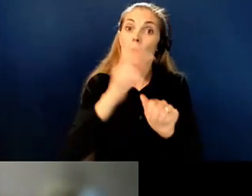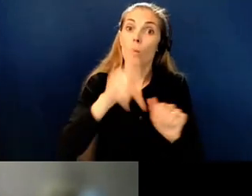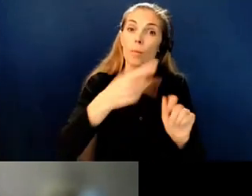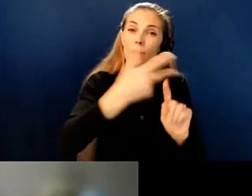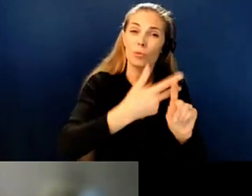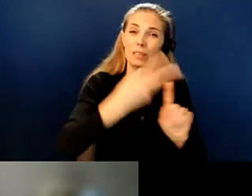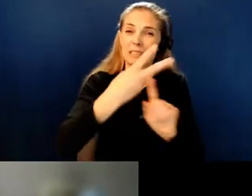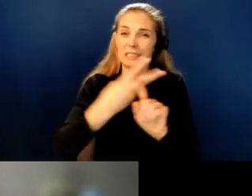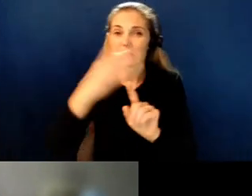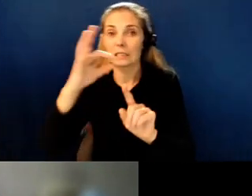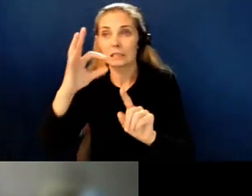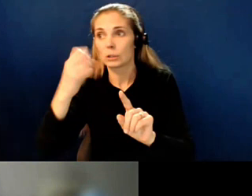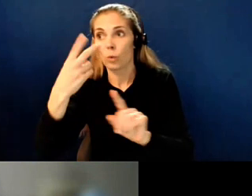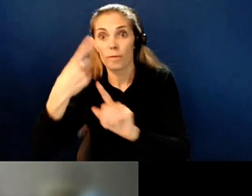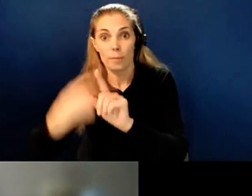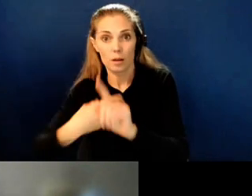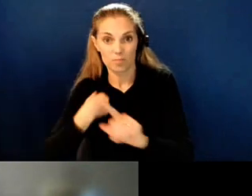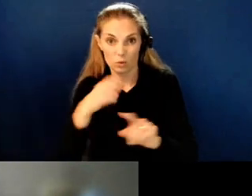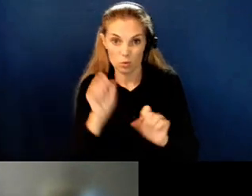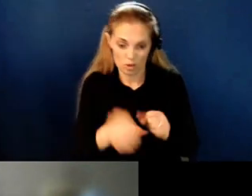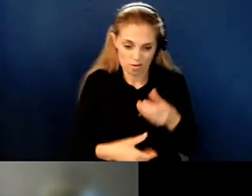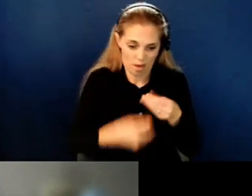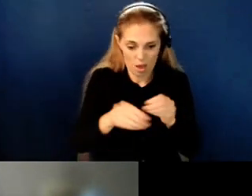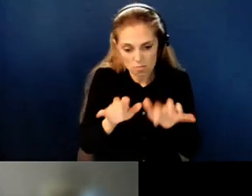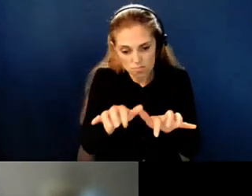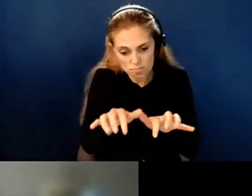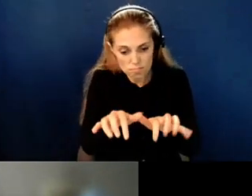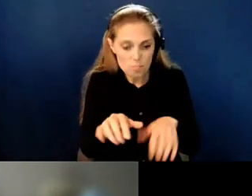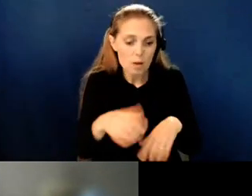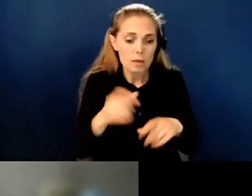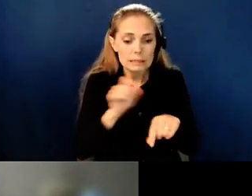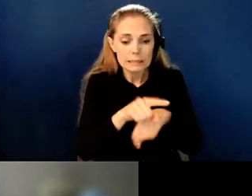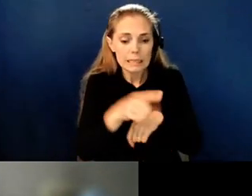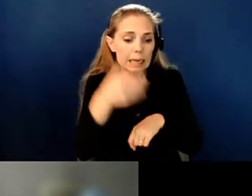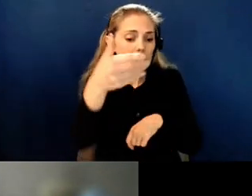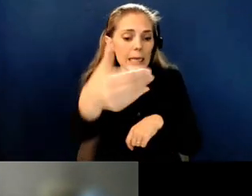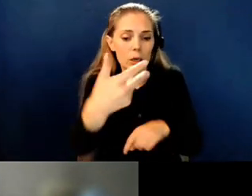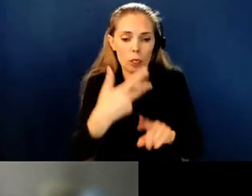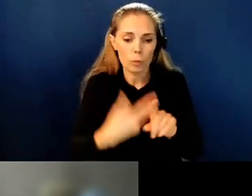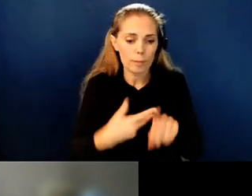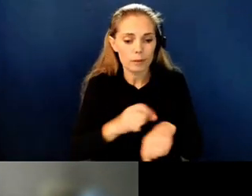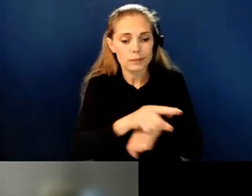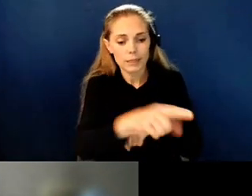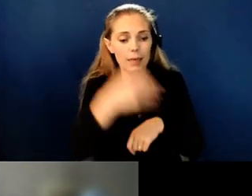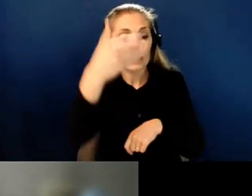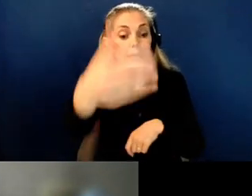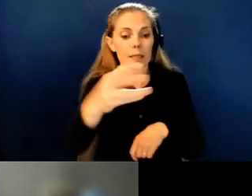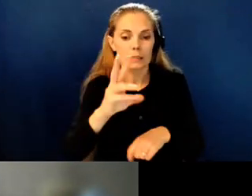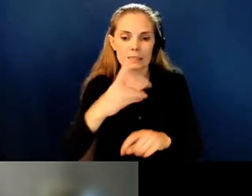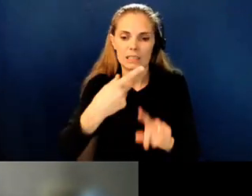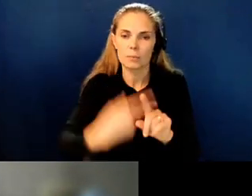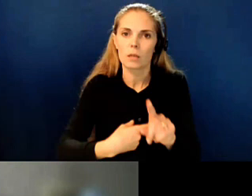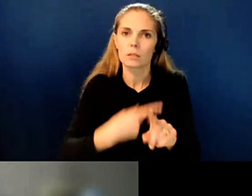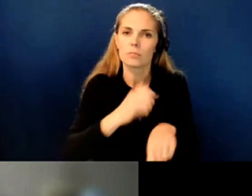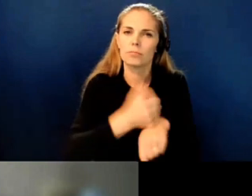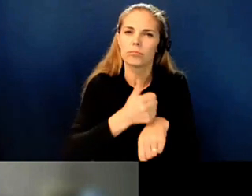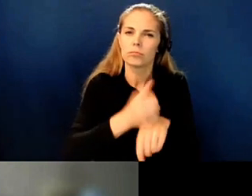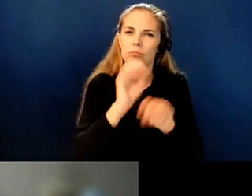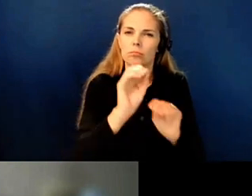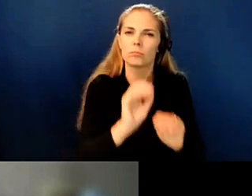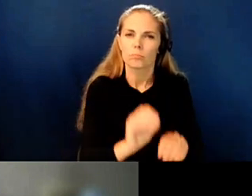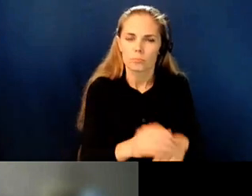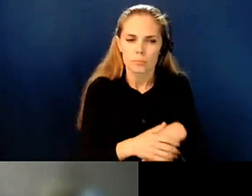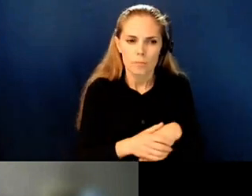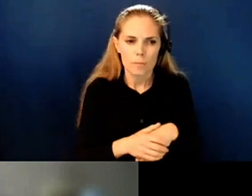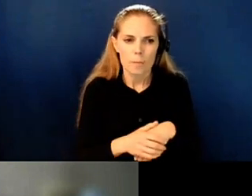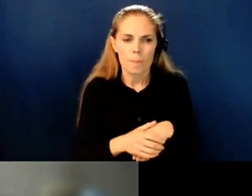in 3 months or 6 months or 12 months. You can do all that kind of stuff. And it's really valuable if there's any sort of cost to a missed appointment, whether